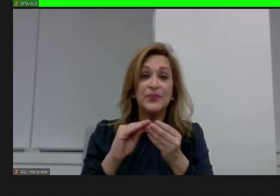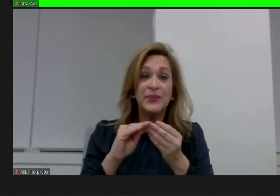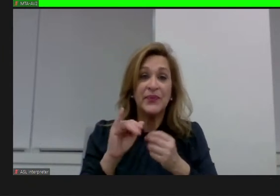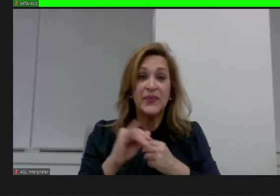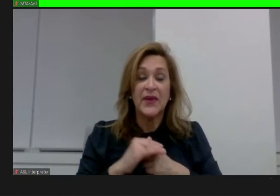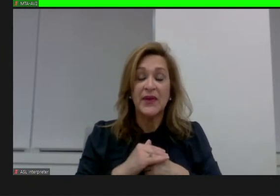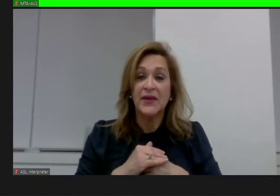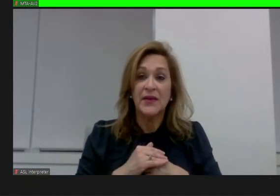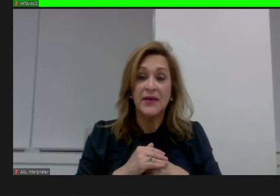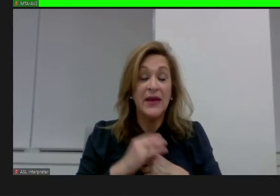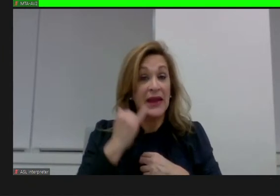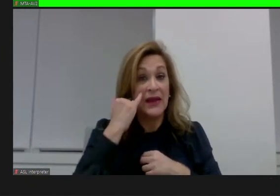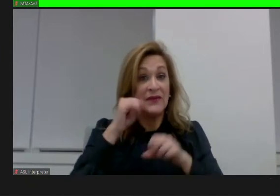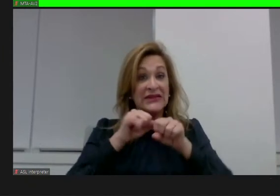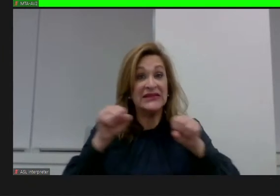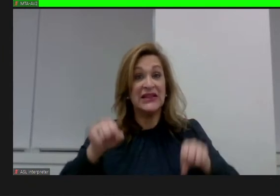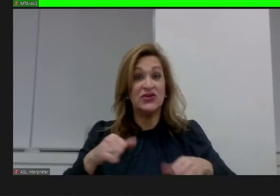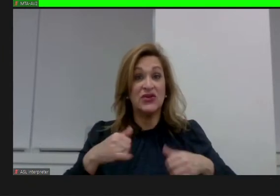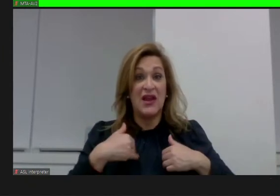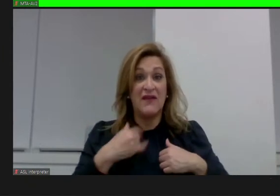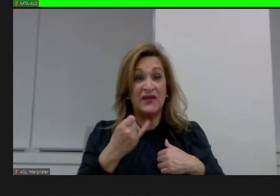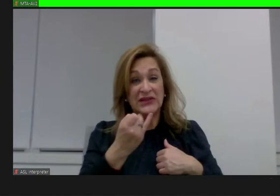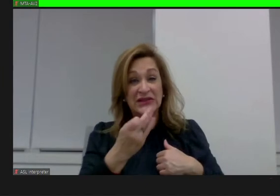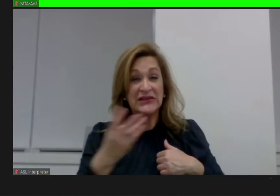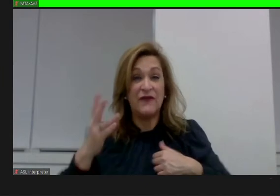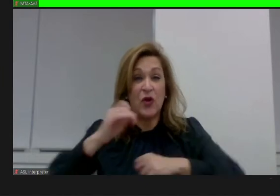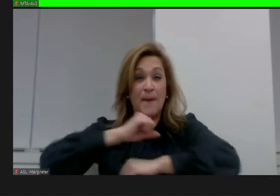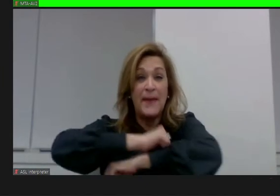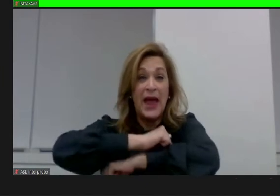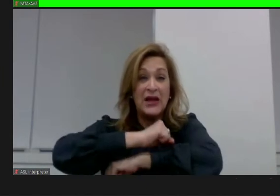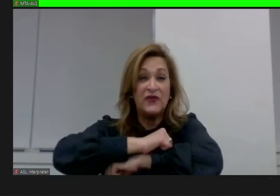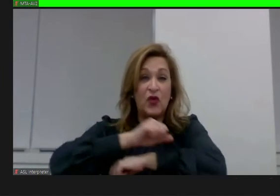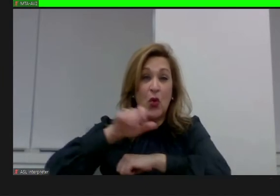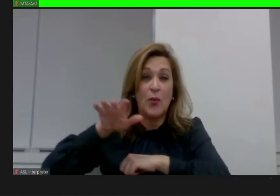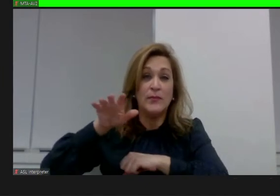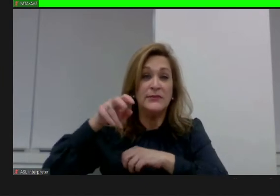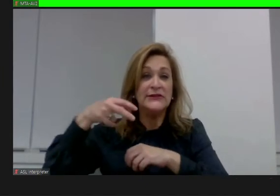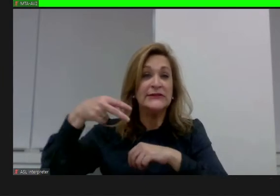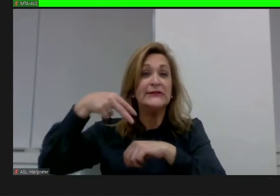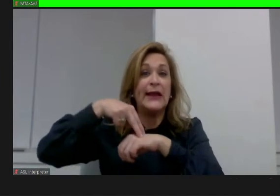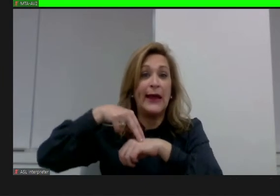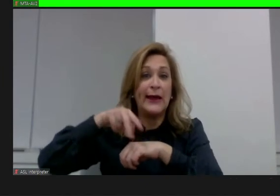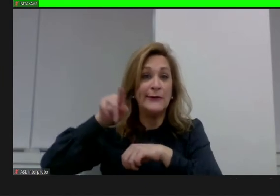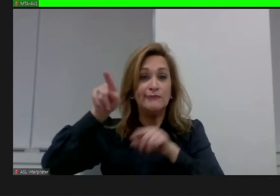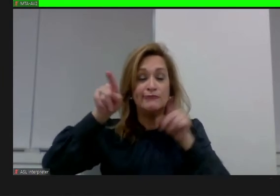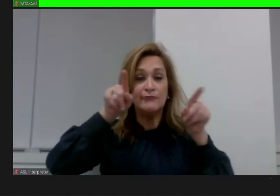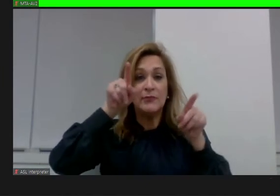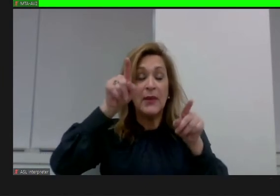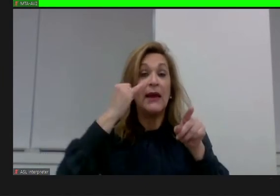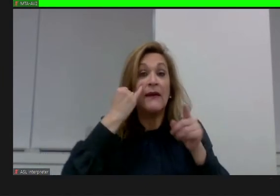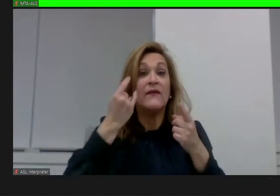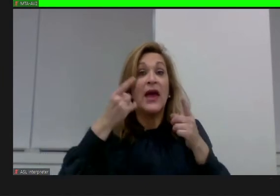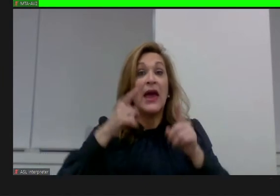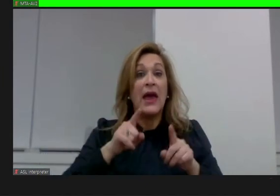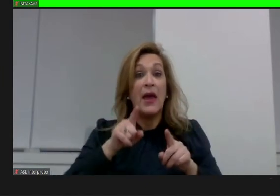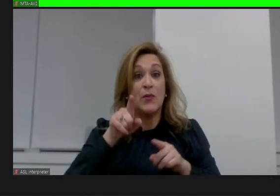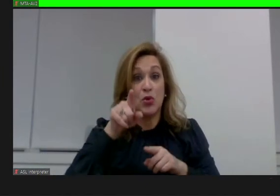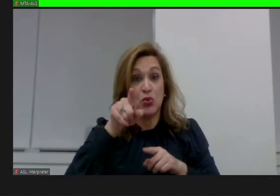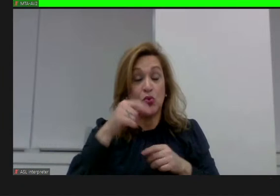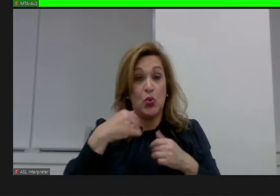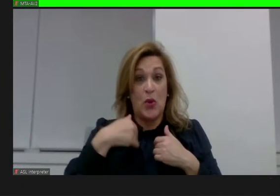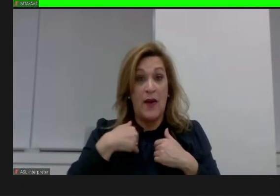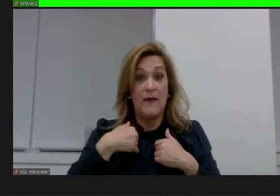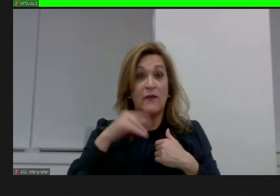if the station has several platforms and a mezzanine, you may be on the uptown side when someone has a question on the downtown